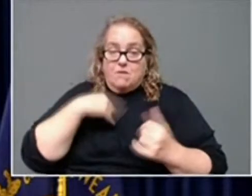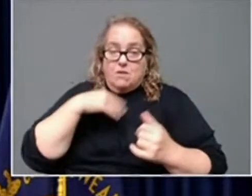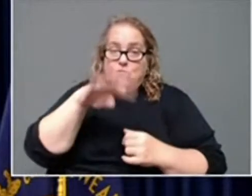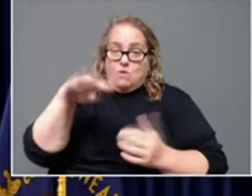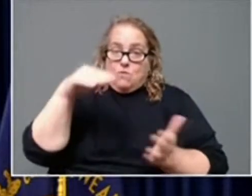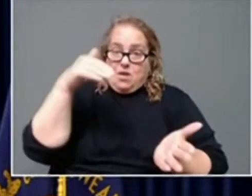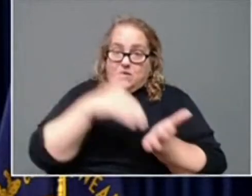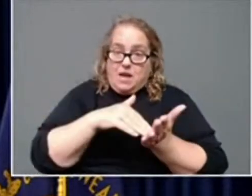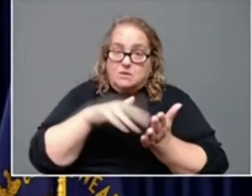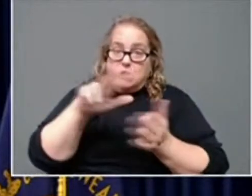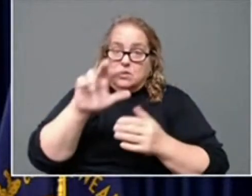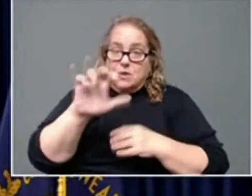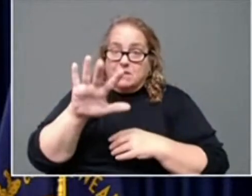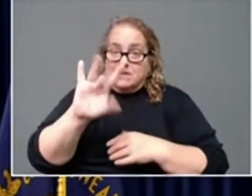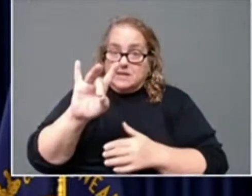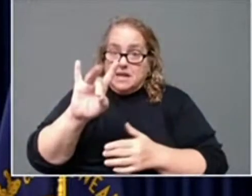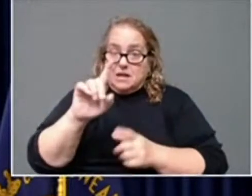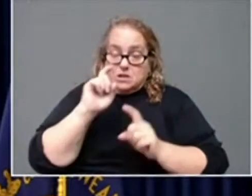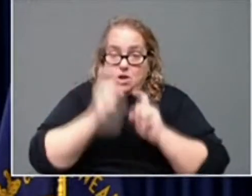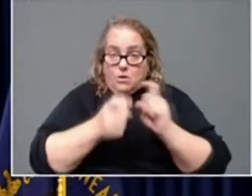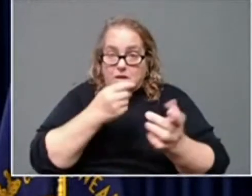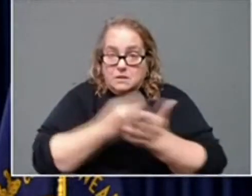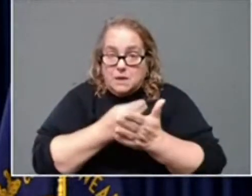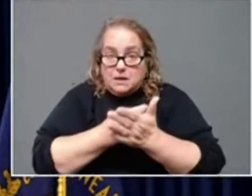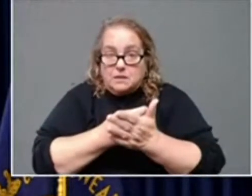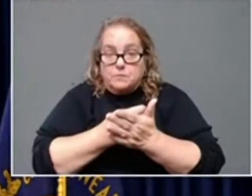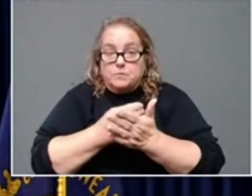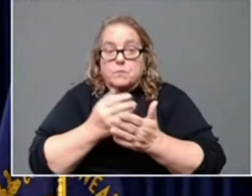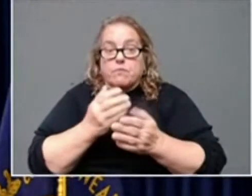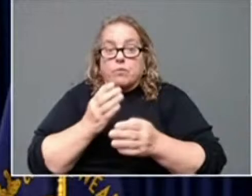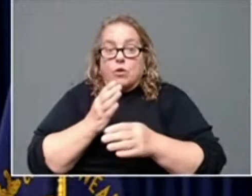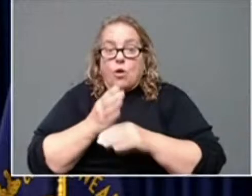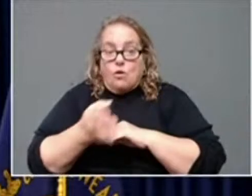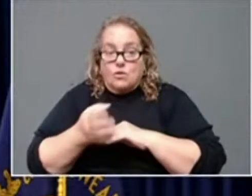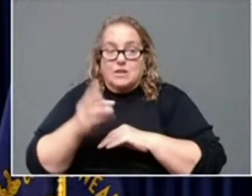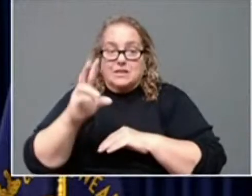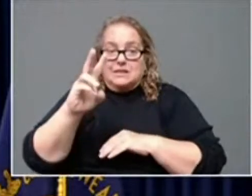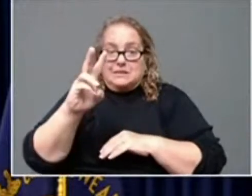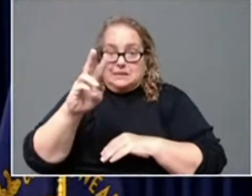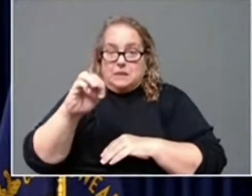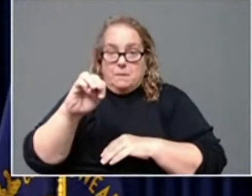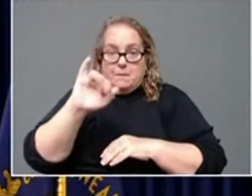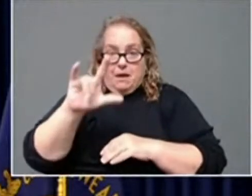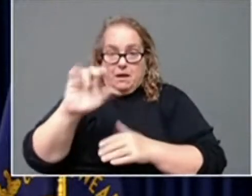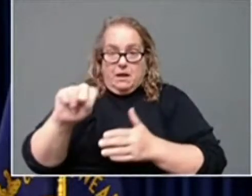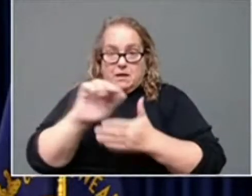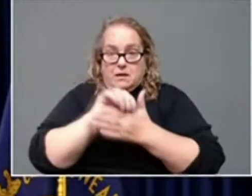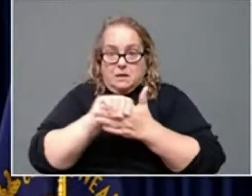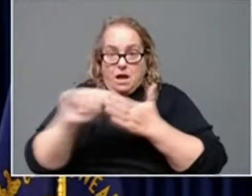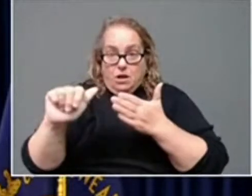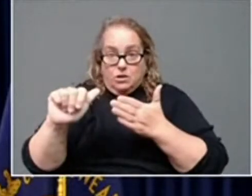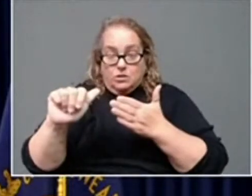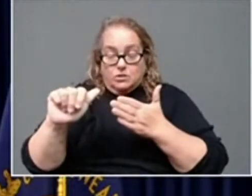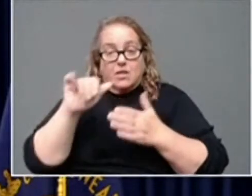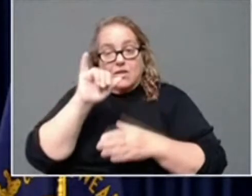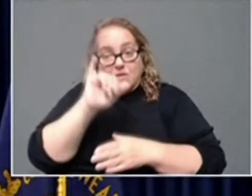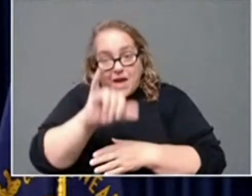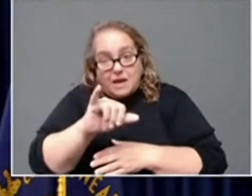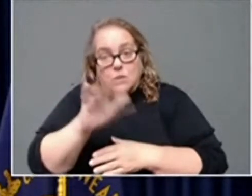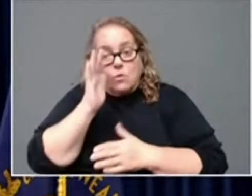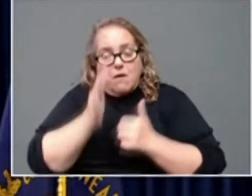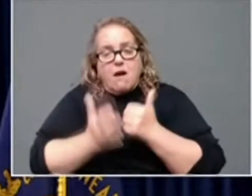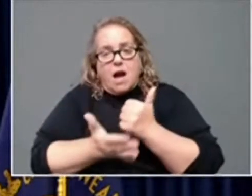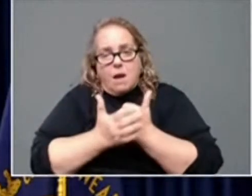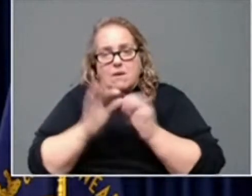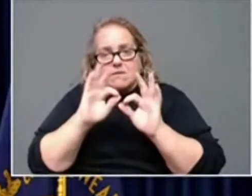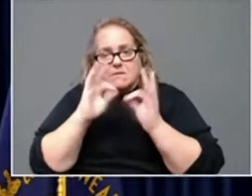44,358 donations, well over $6 million. The Relief Fund is going to help families affected by the tornadoes